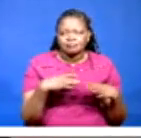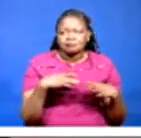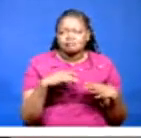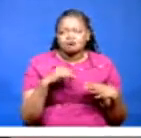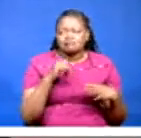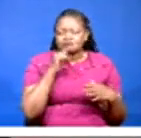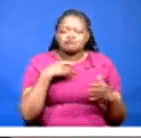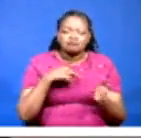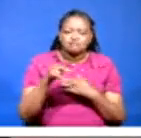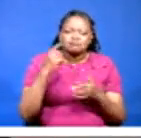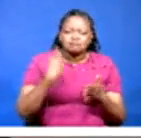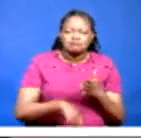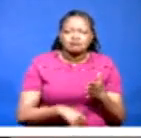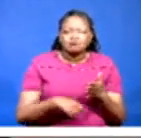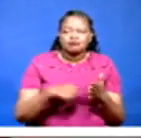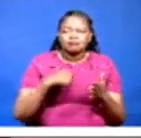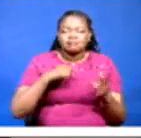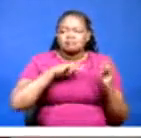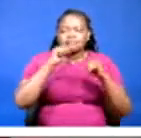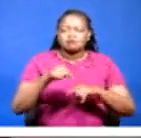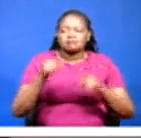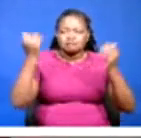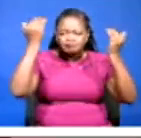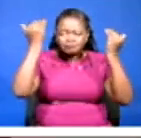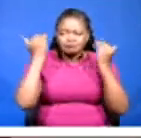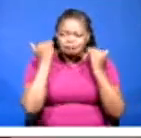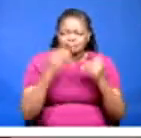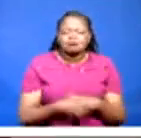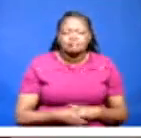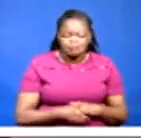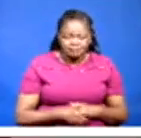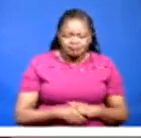tax do not find any refuge in our court system.